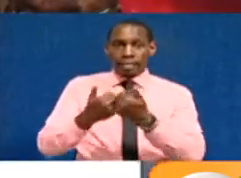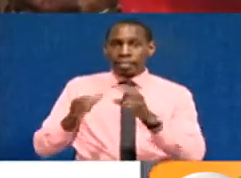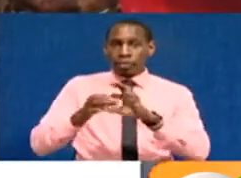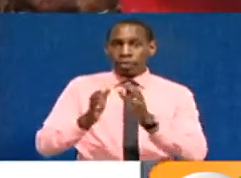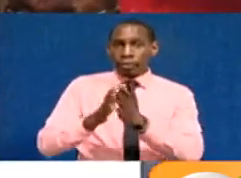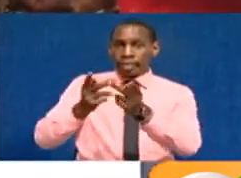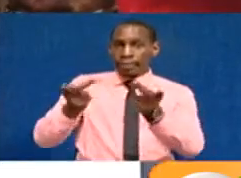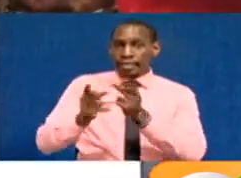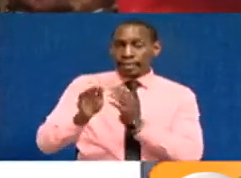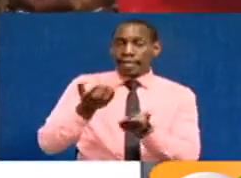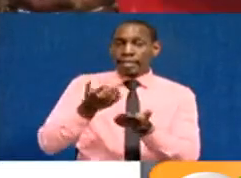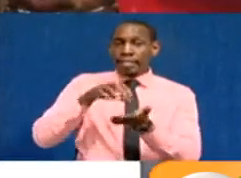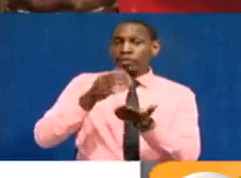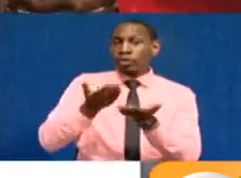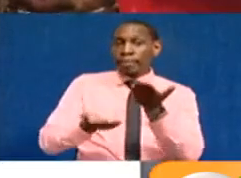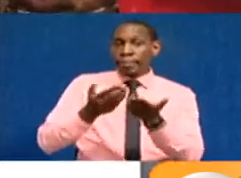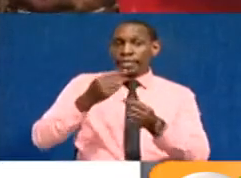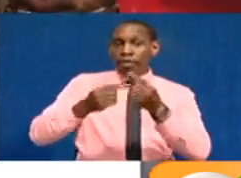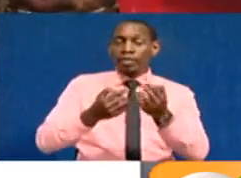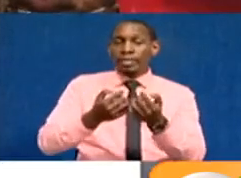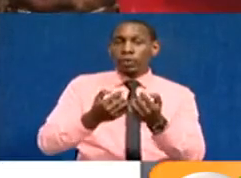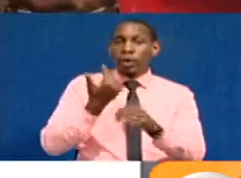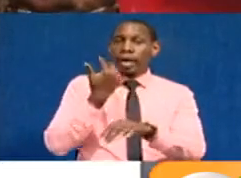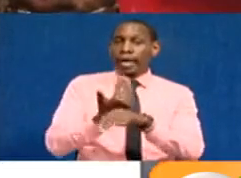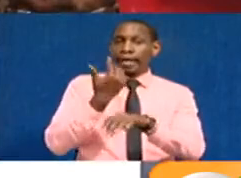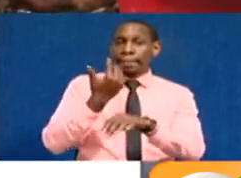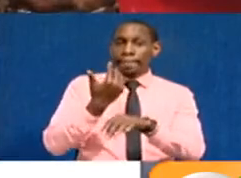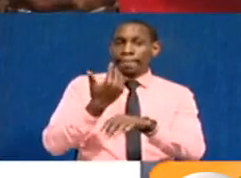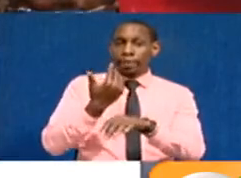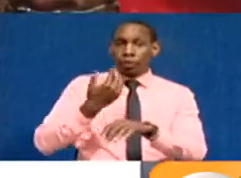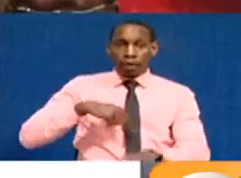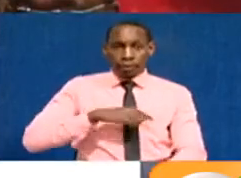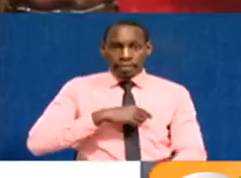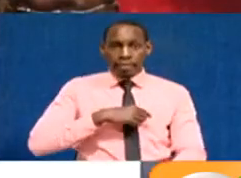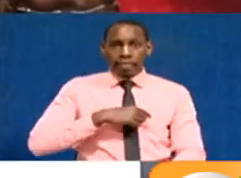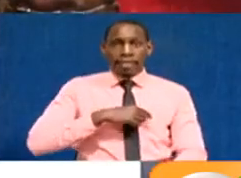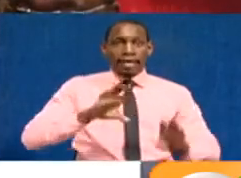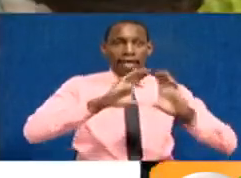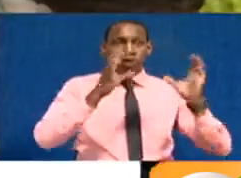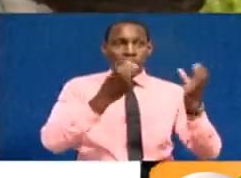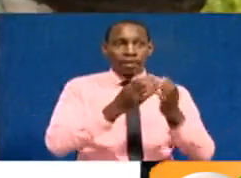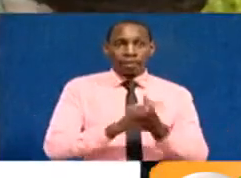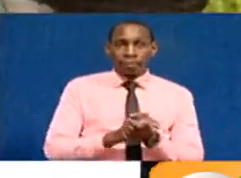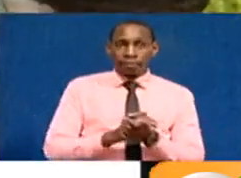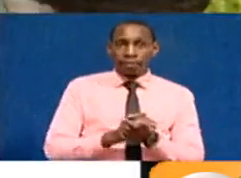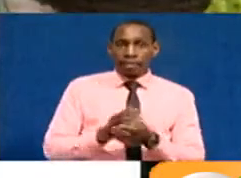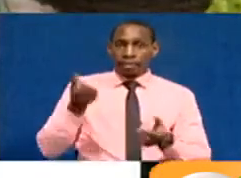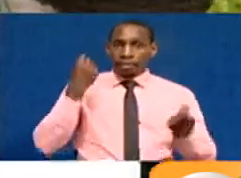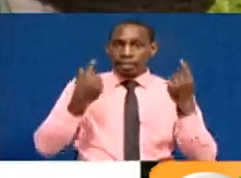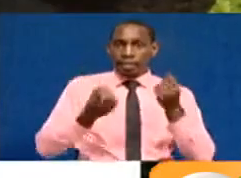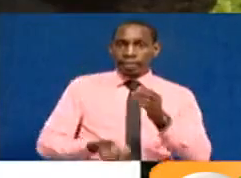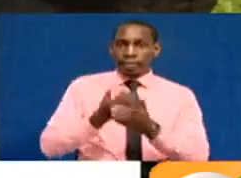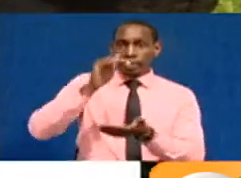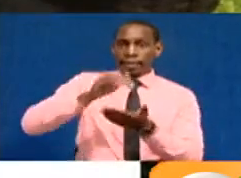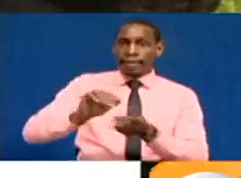place, the situation might even get harder for us and for the globe. Tea production declined